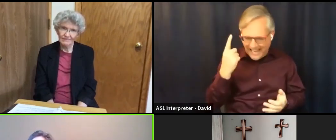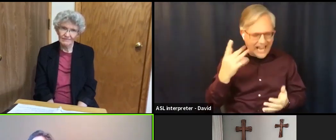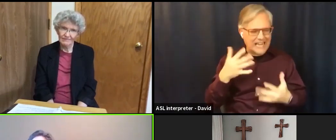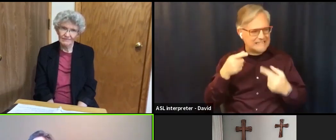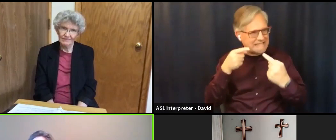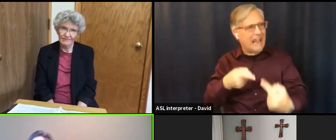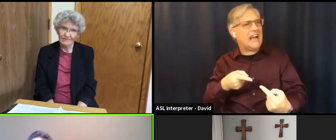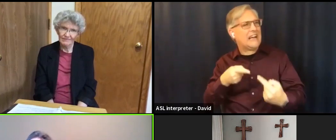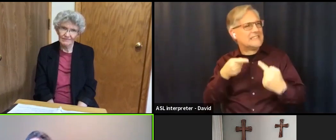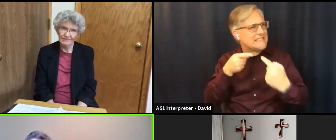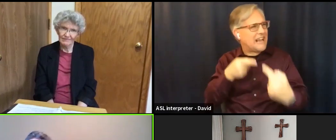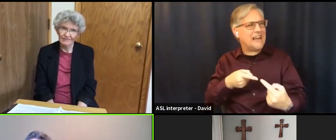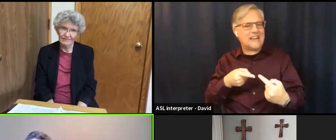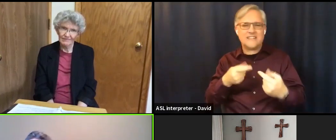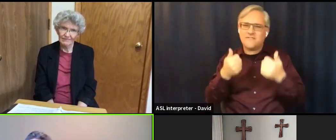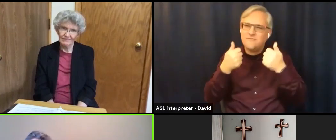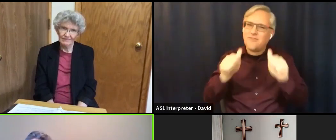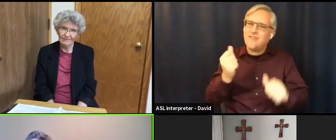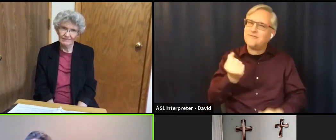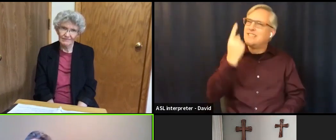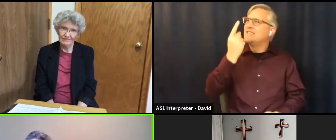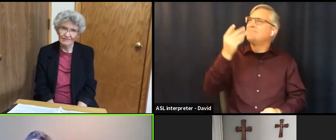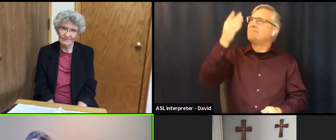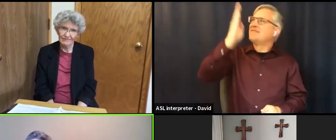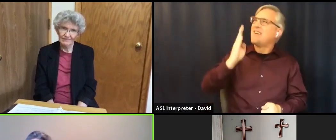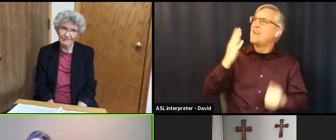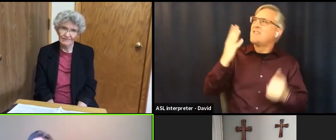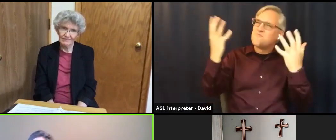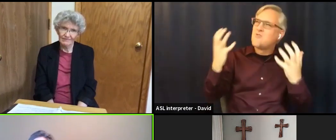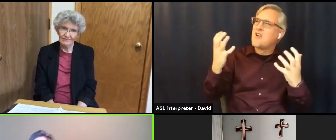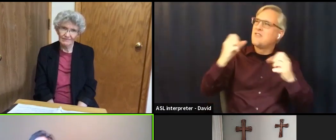to understand God's vision.